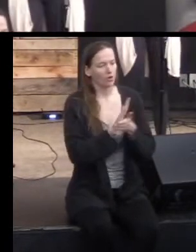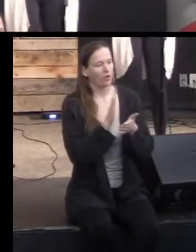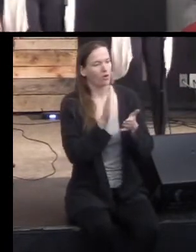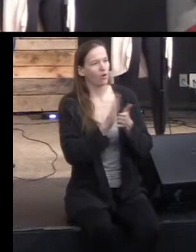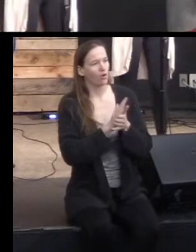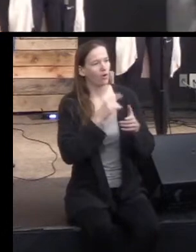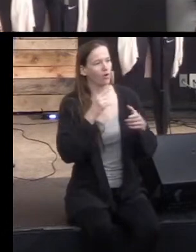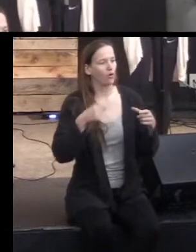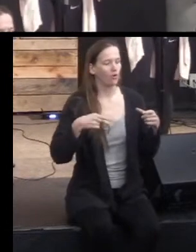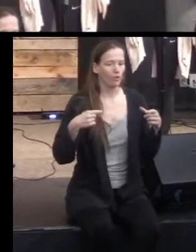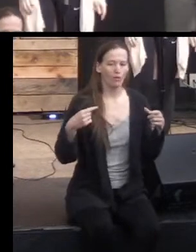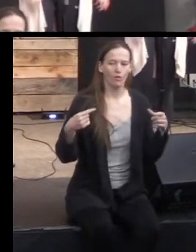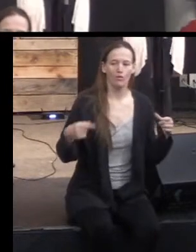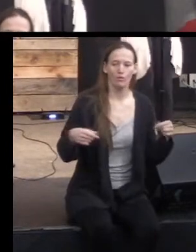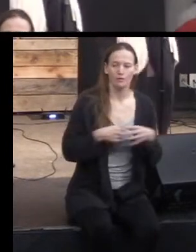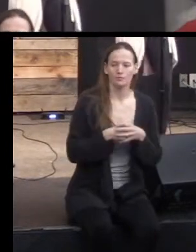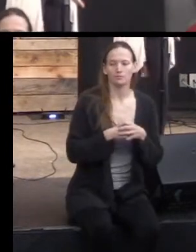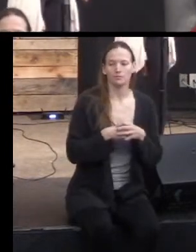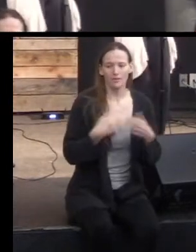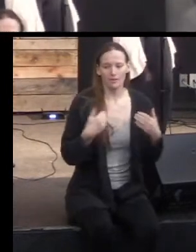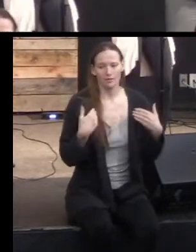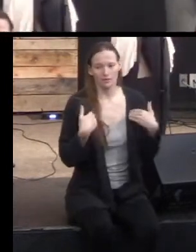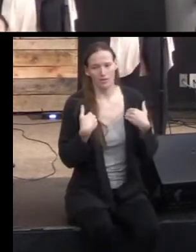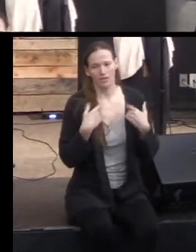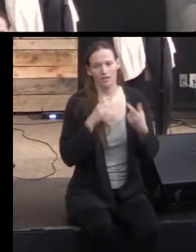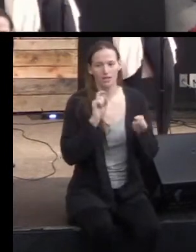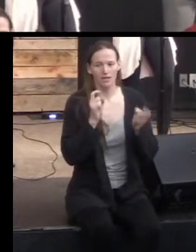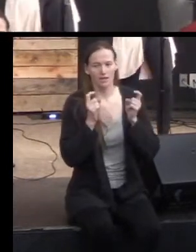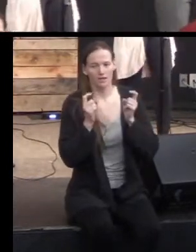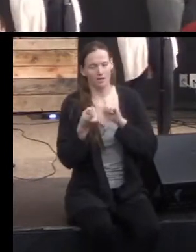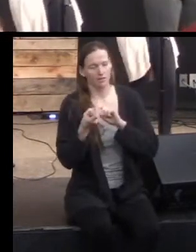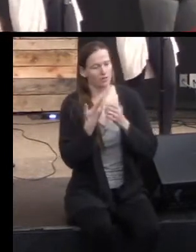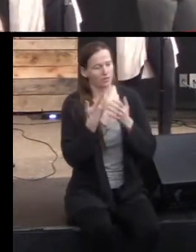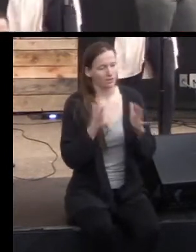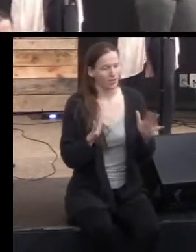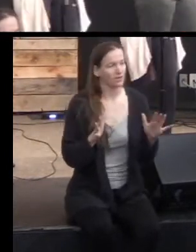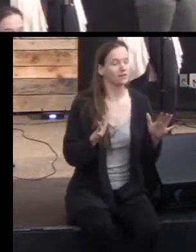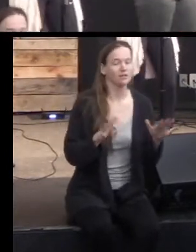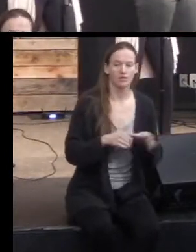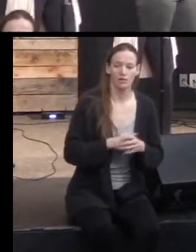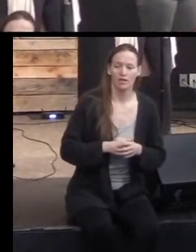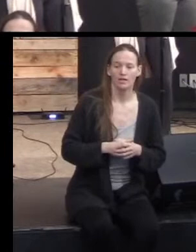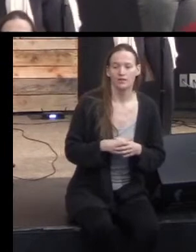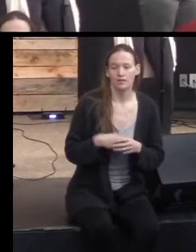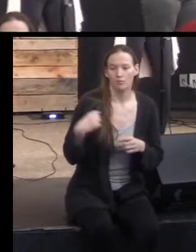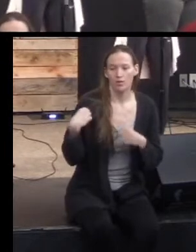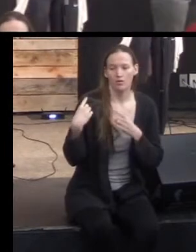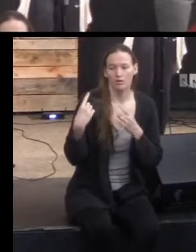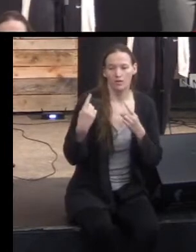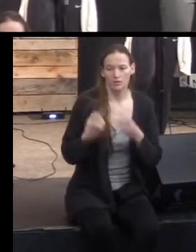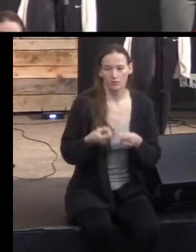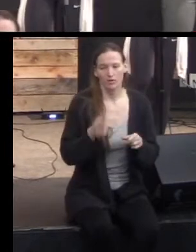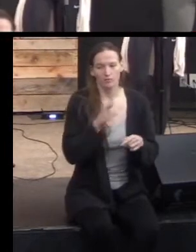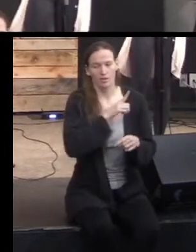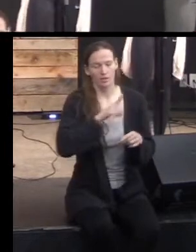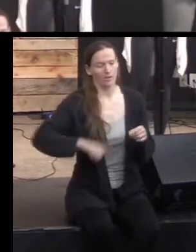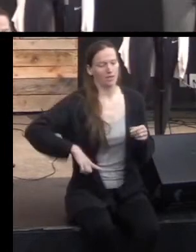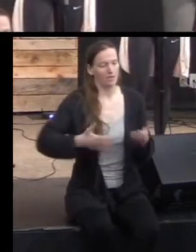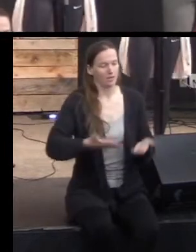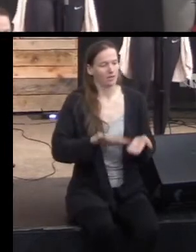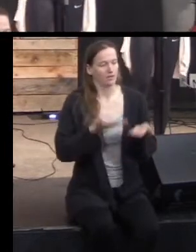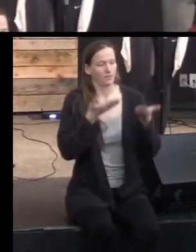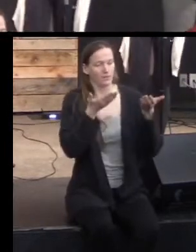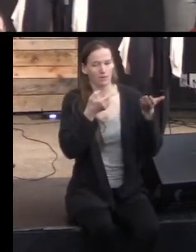the roll, 'cause I've been changed. Since the Lord has lifted